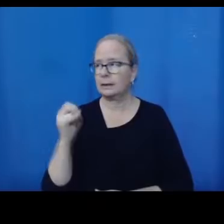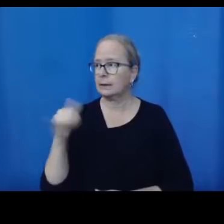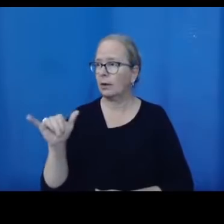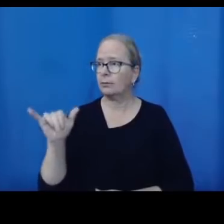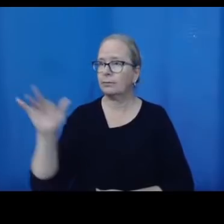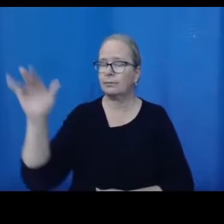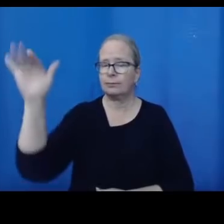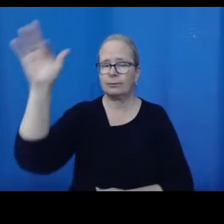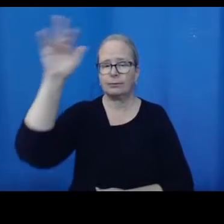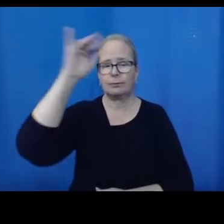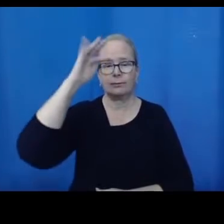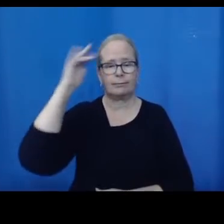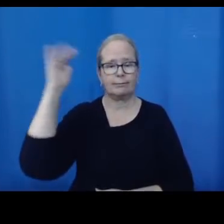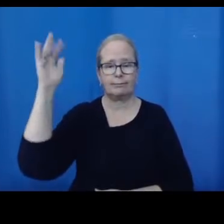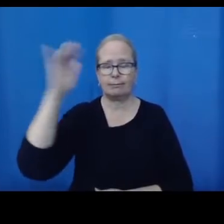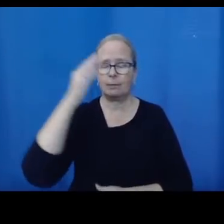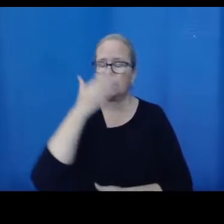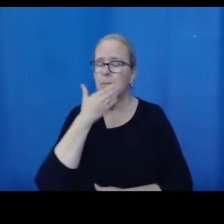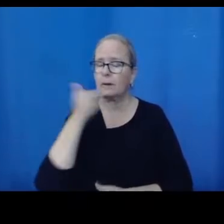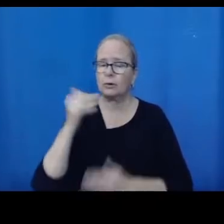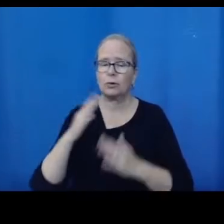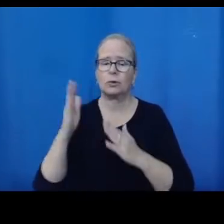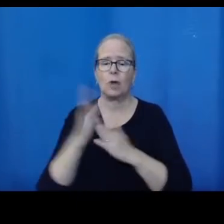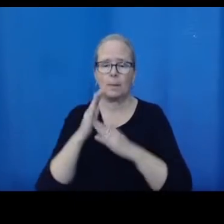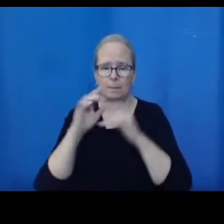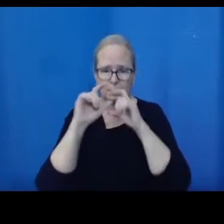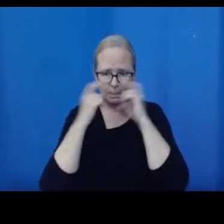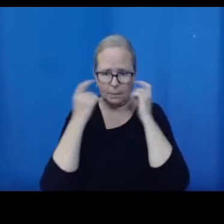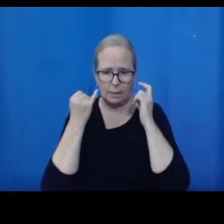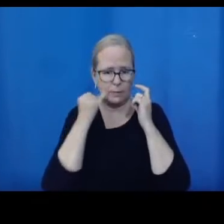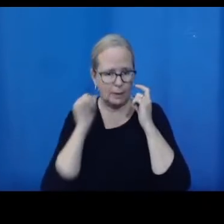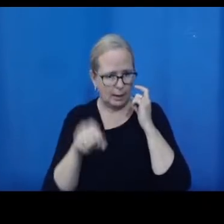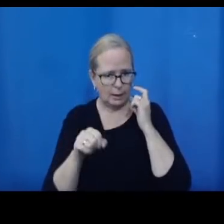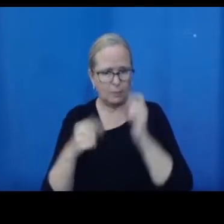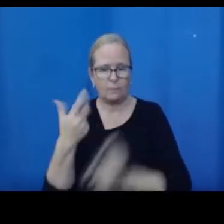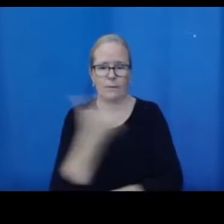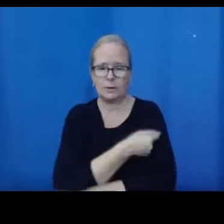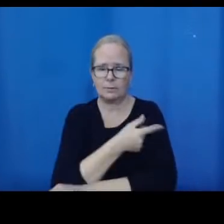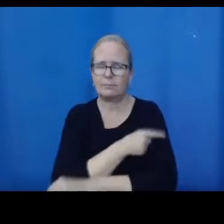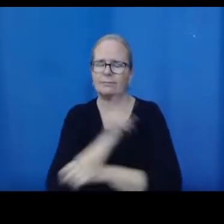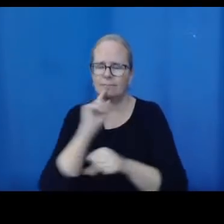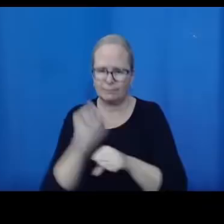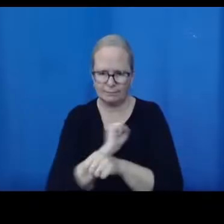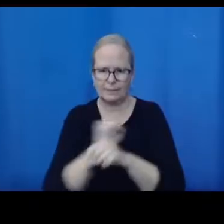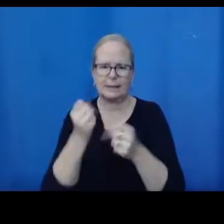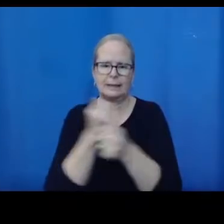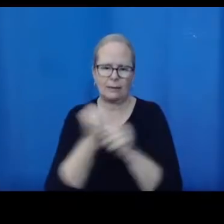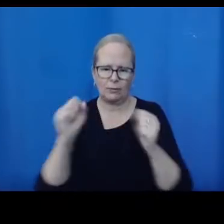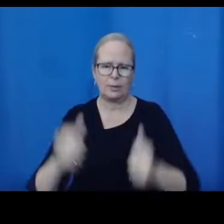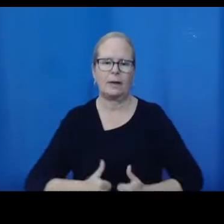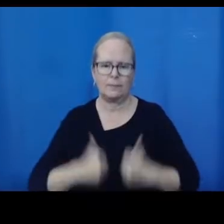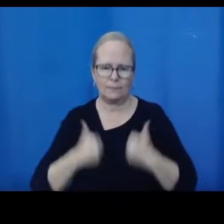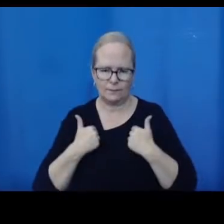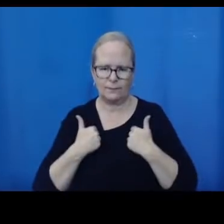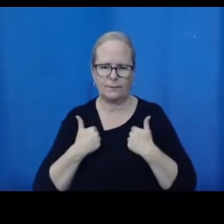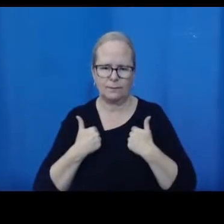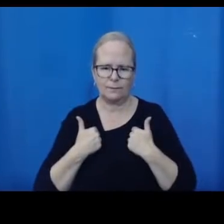do save lives. And yours is worth it. So please